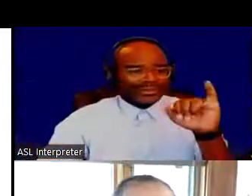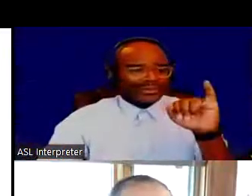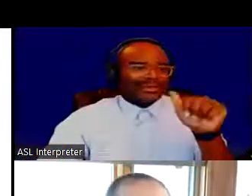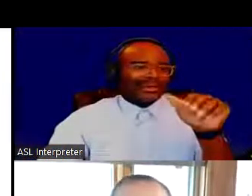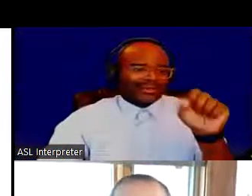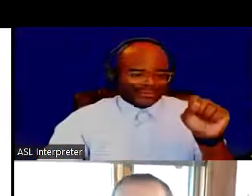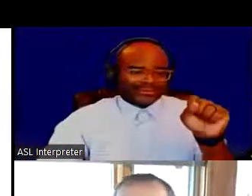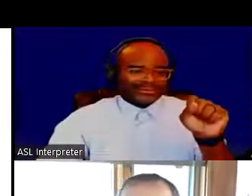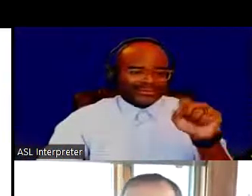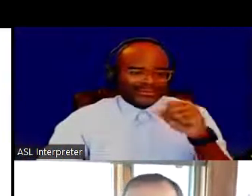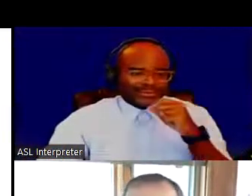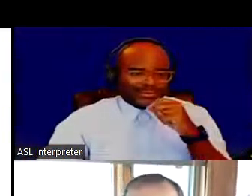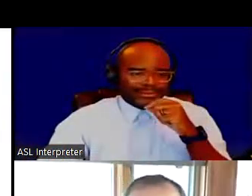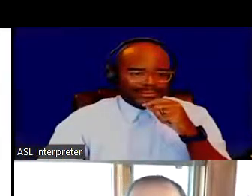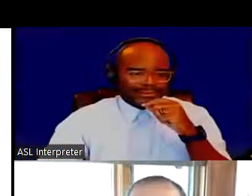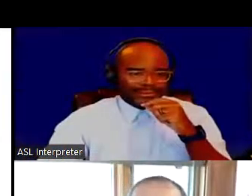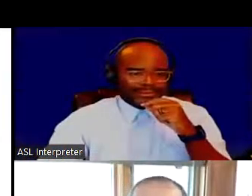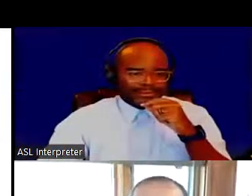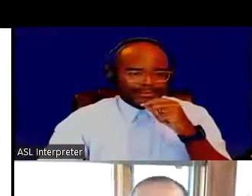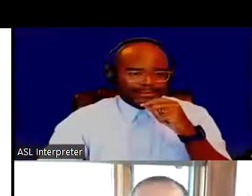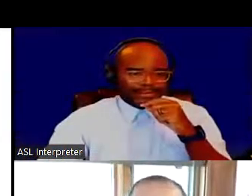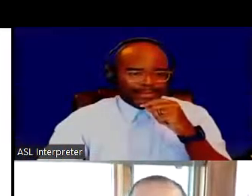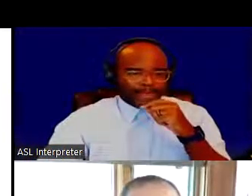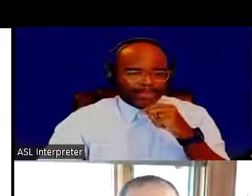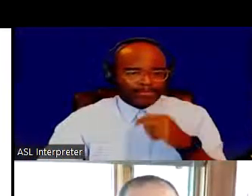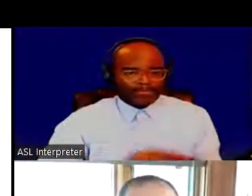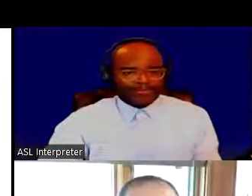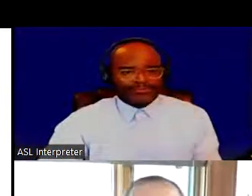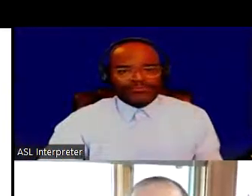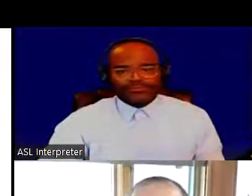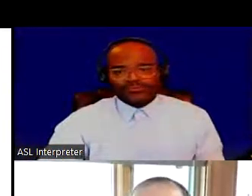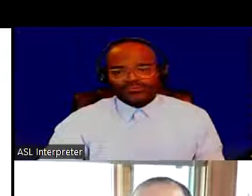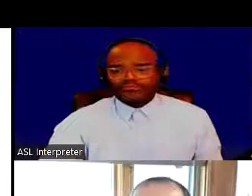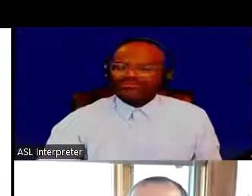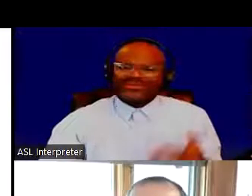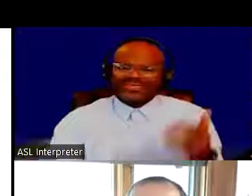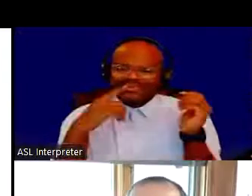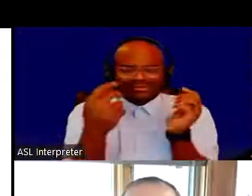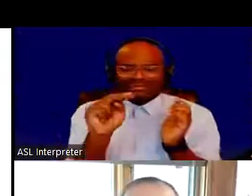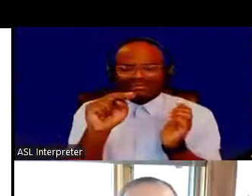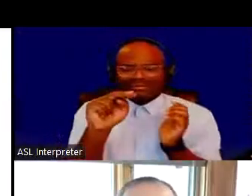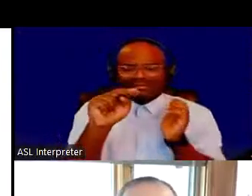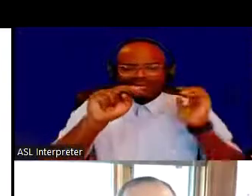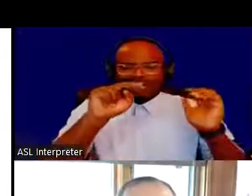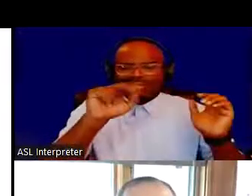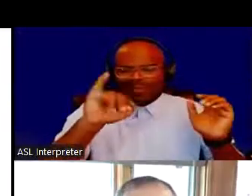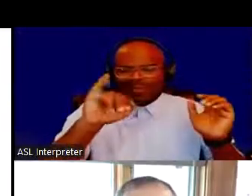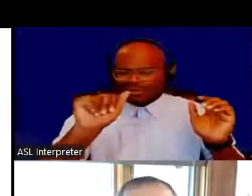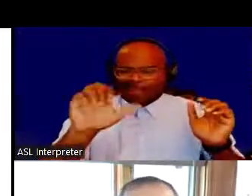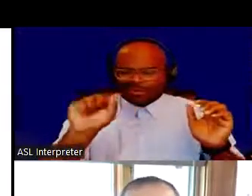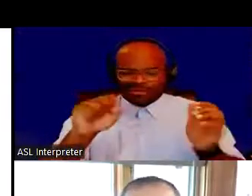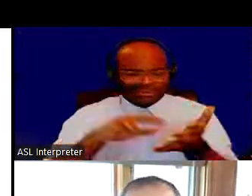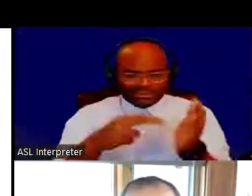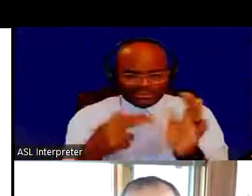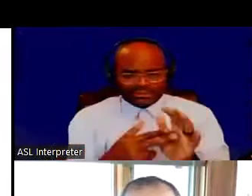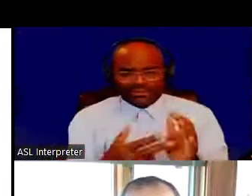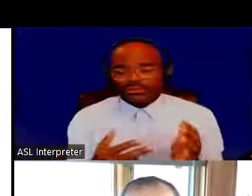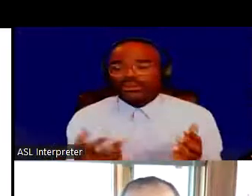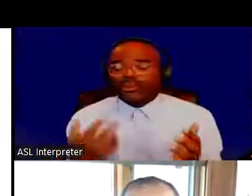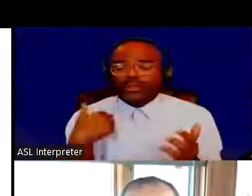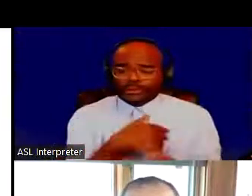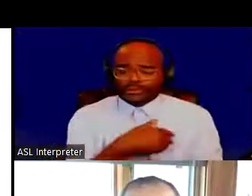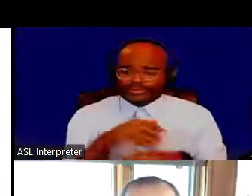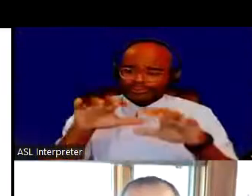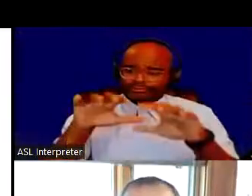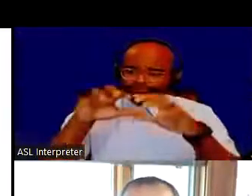address some of these barriers. What is NIAX? We're a collaborative organization,